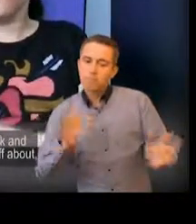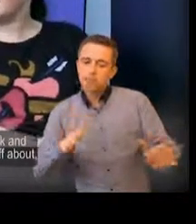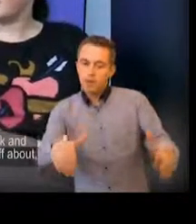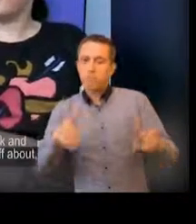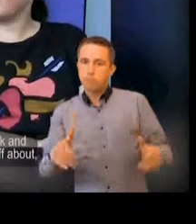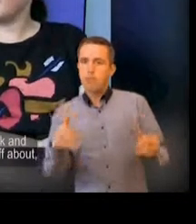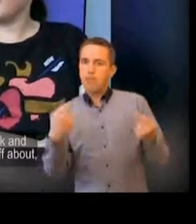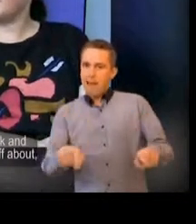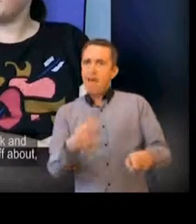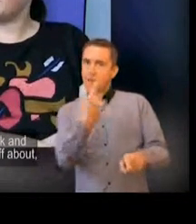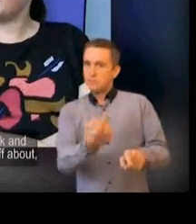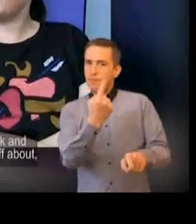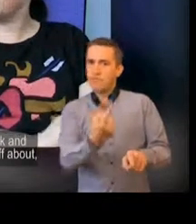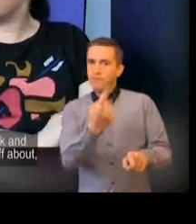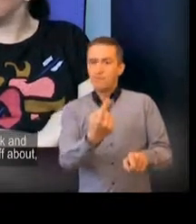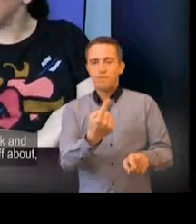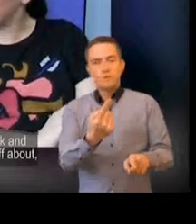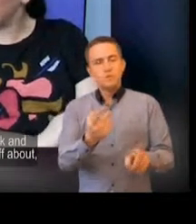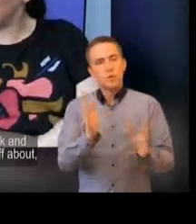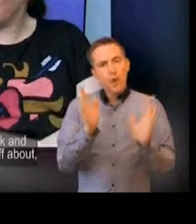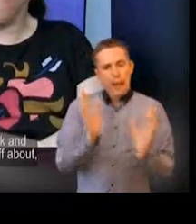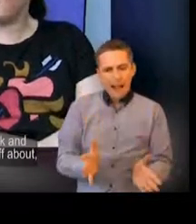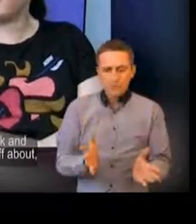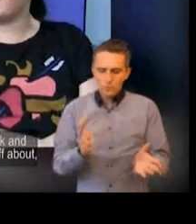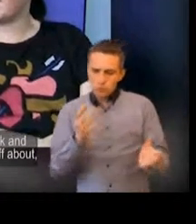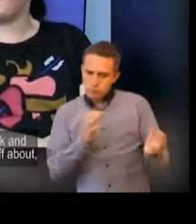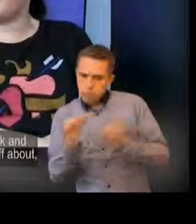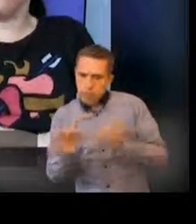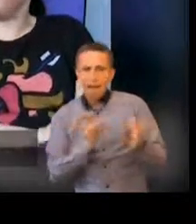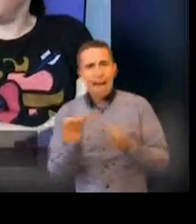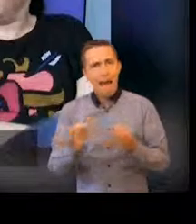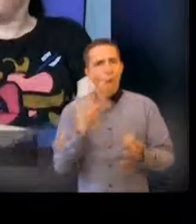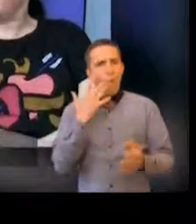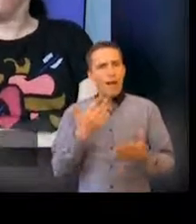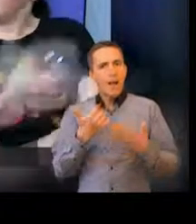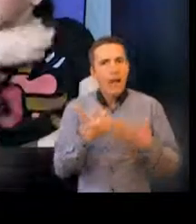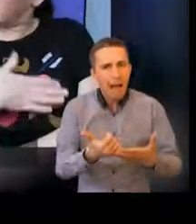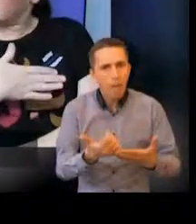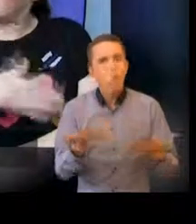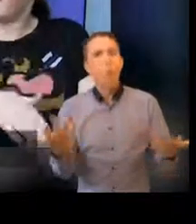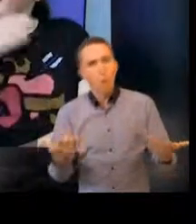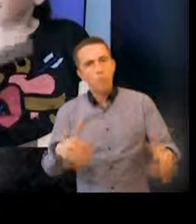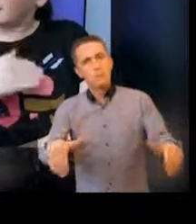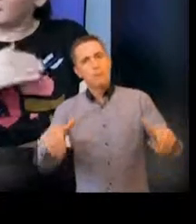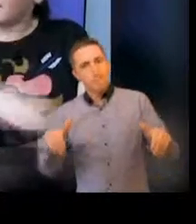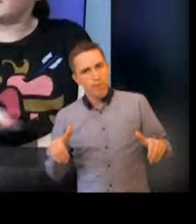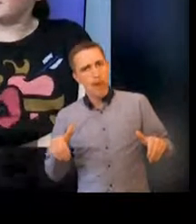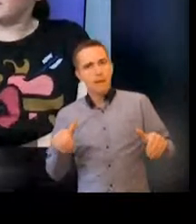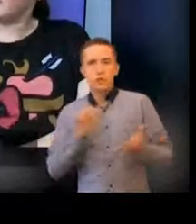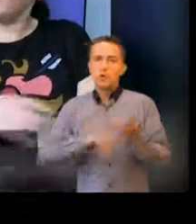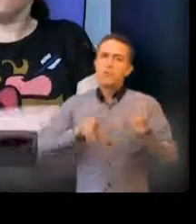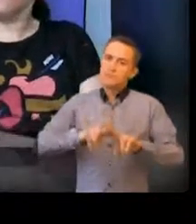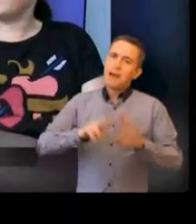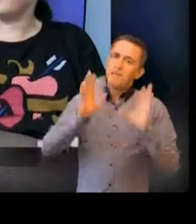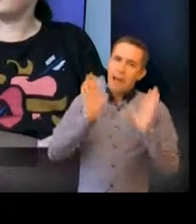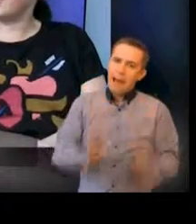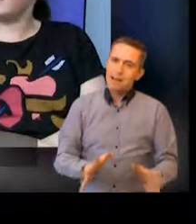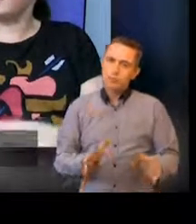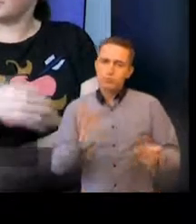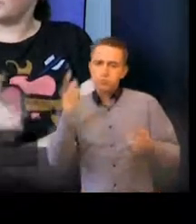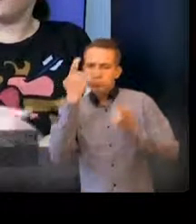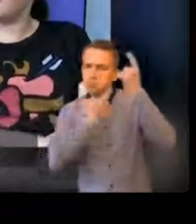That's very important. Mm-hmm. I think obviously it's maybe easier or to do things for her, mm-hmm. and not let her do them herself, because she was so able